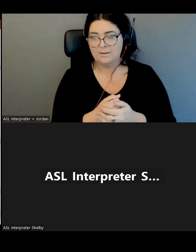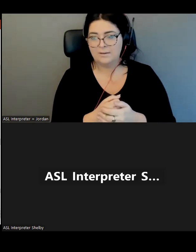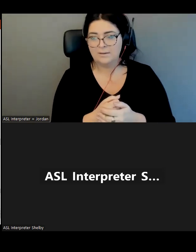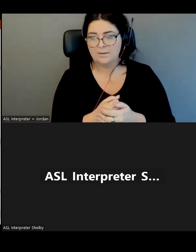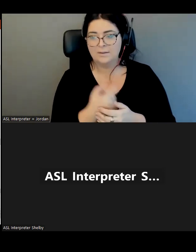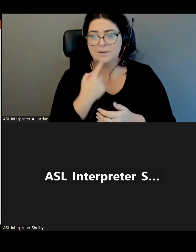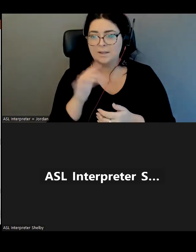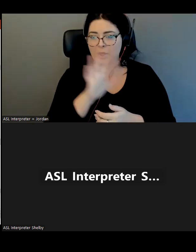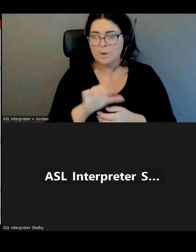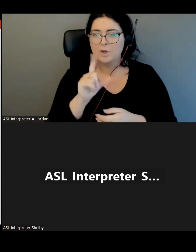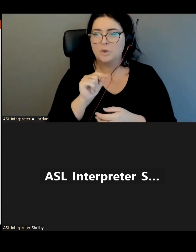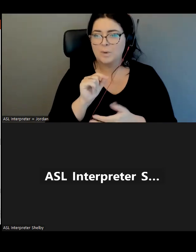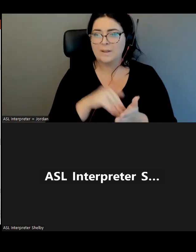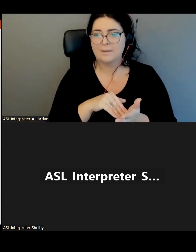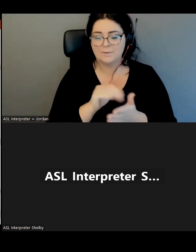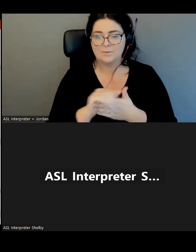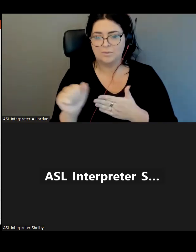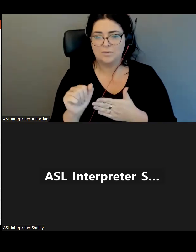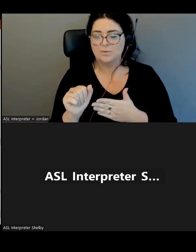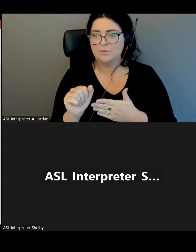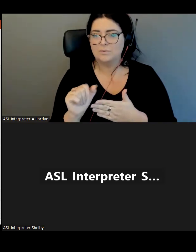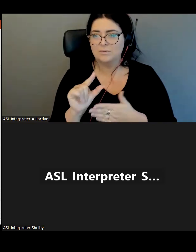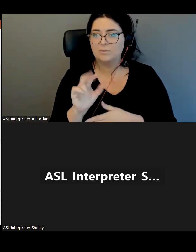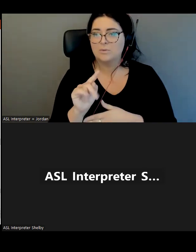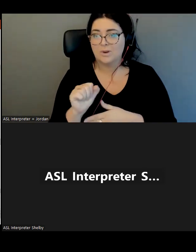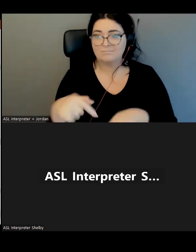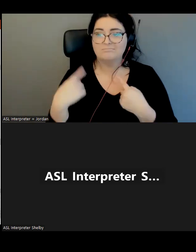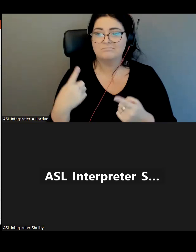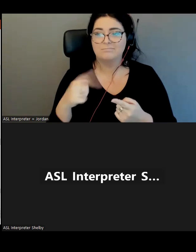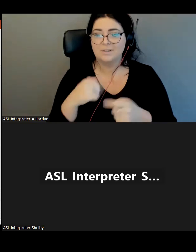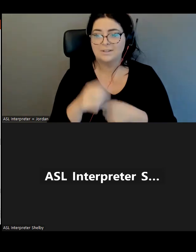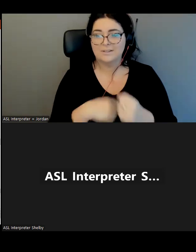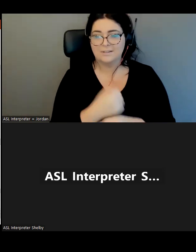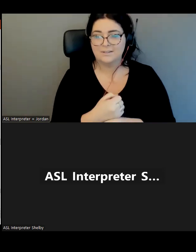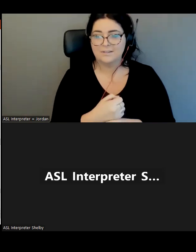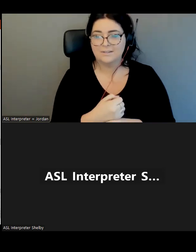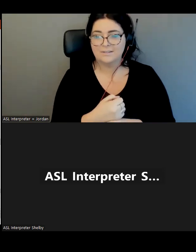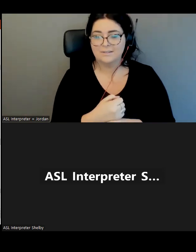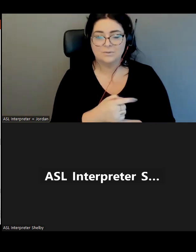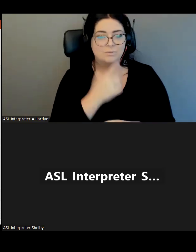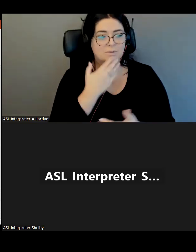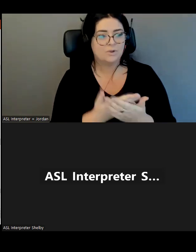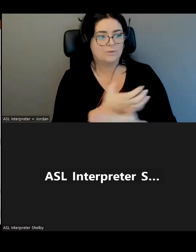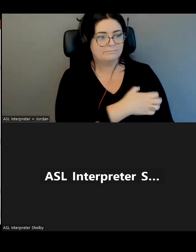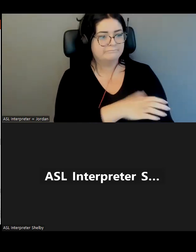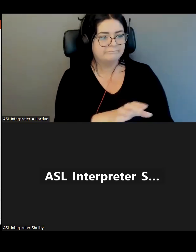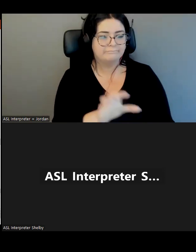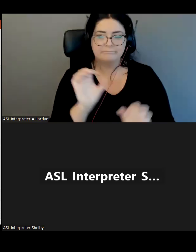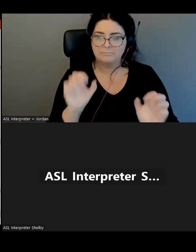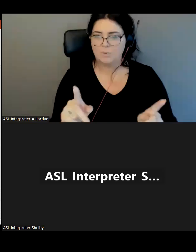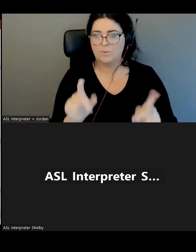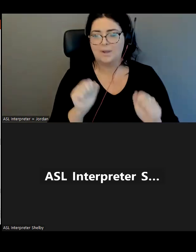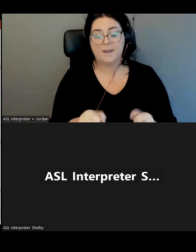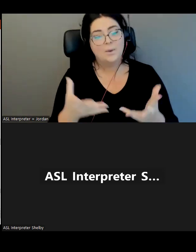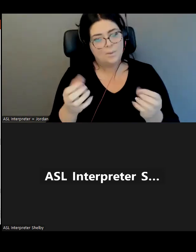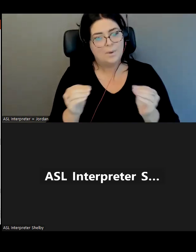almost $20,000 in grants so far this year. So that was very, I guess, empowering for us to be able to do that. But we would love to have